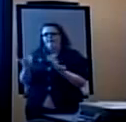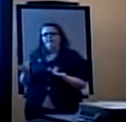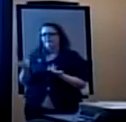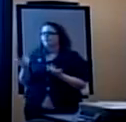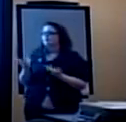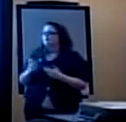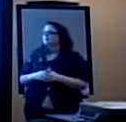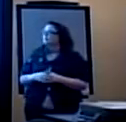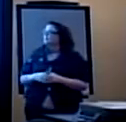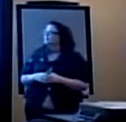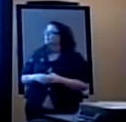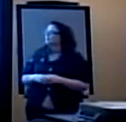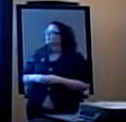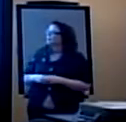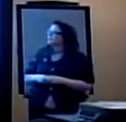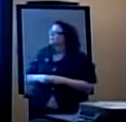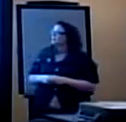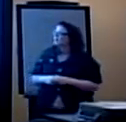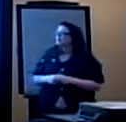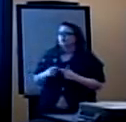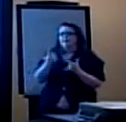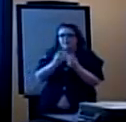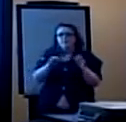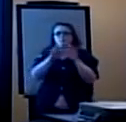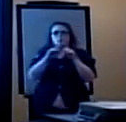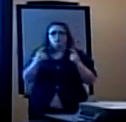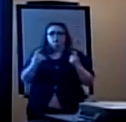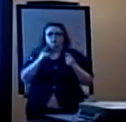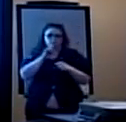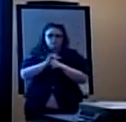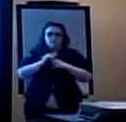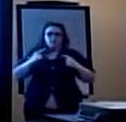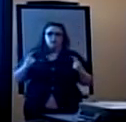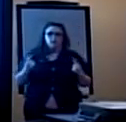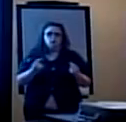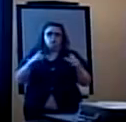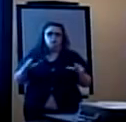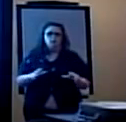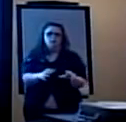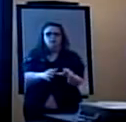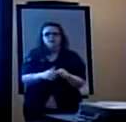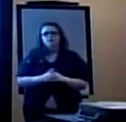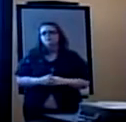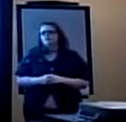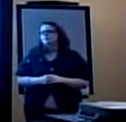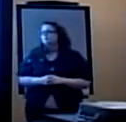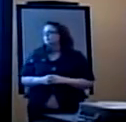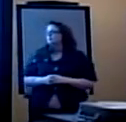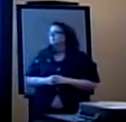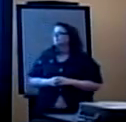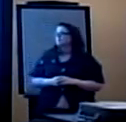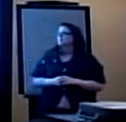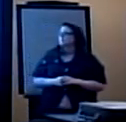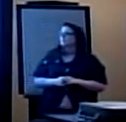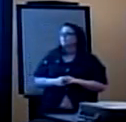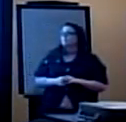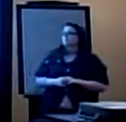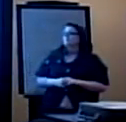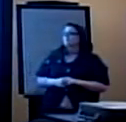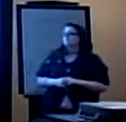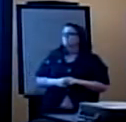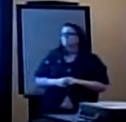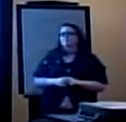elder once said, good walking and good talking, doing. You have to do. And again, that's the advantage to an engaged